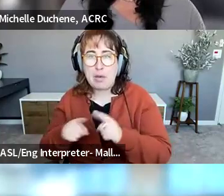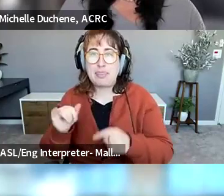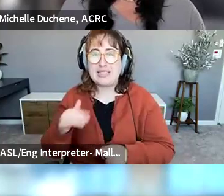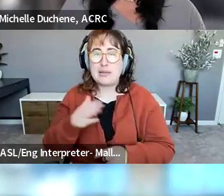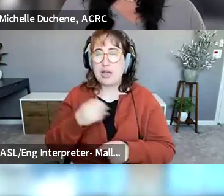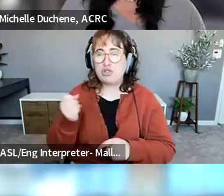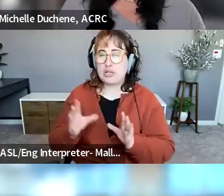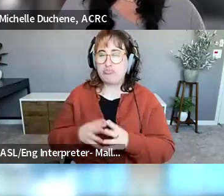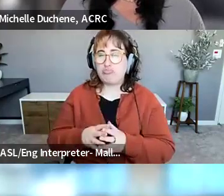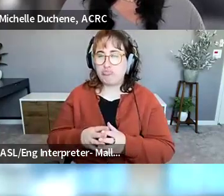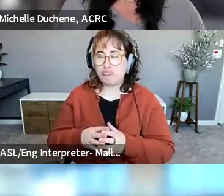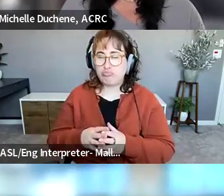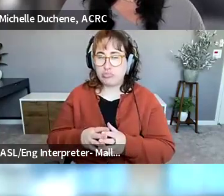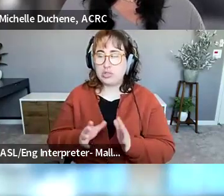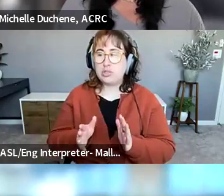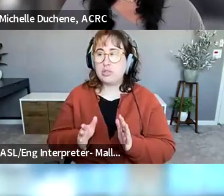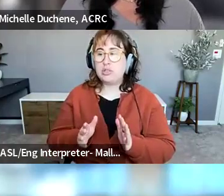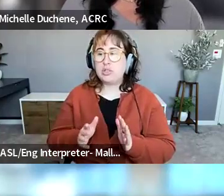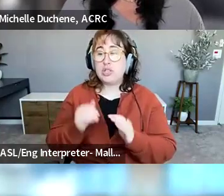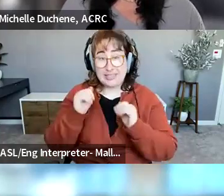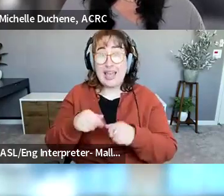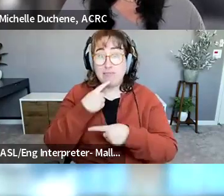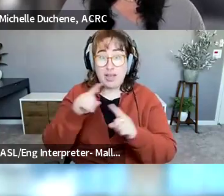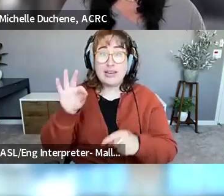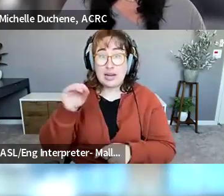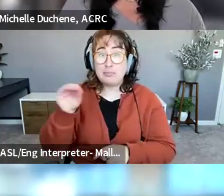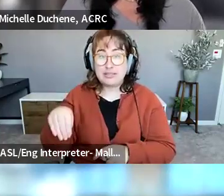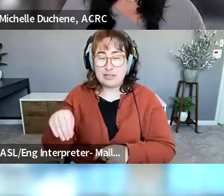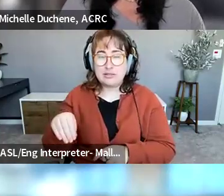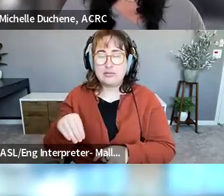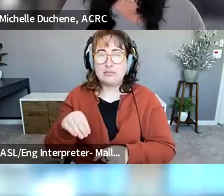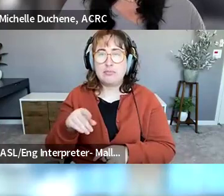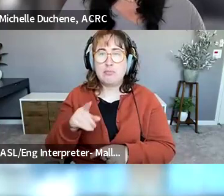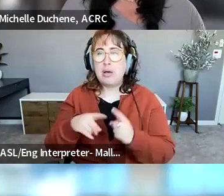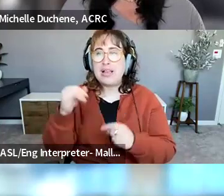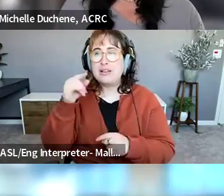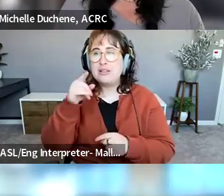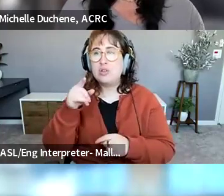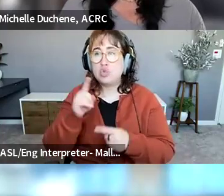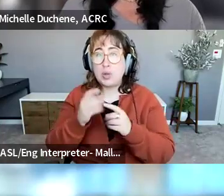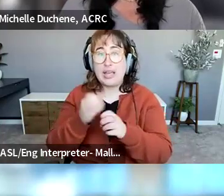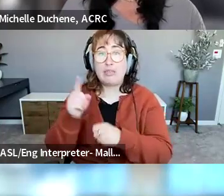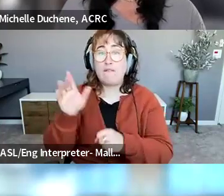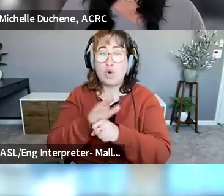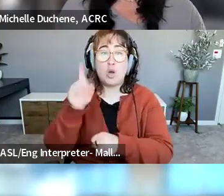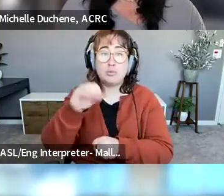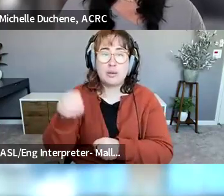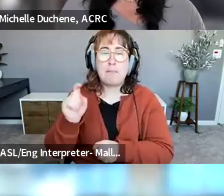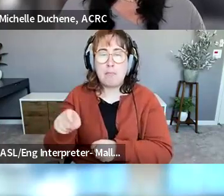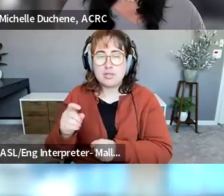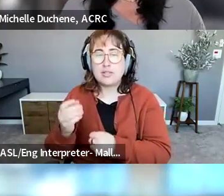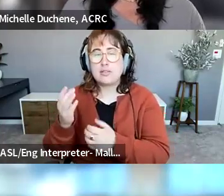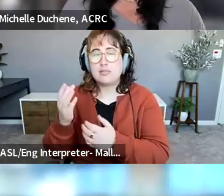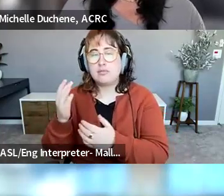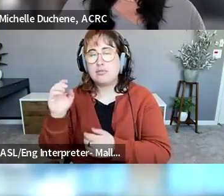is you can get that 90%, but that if, in order to get the full 100%, you have to